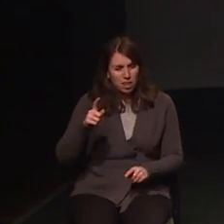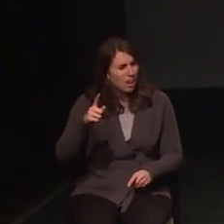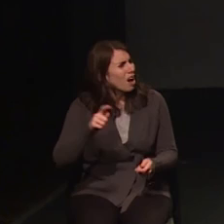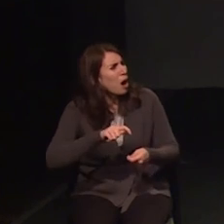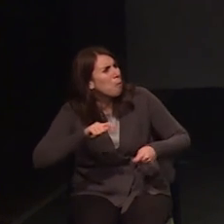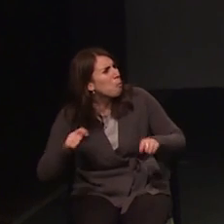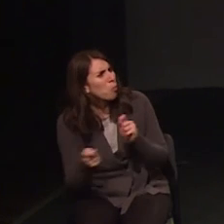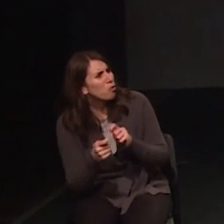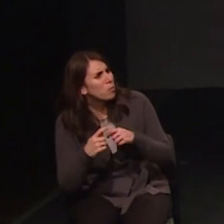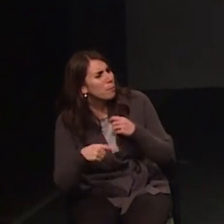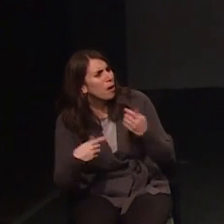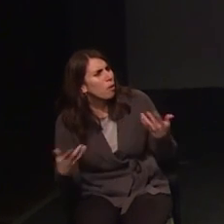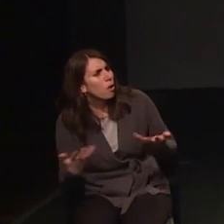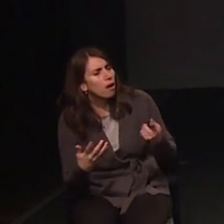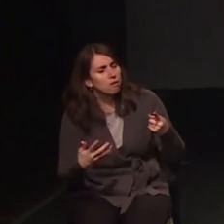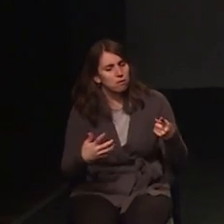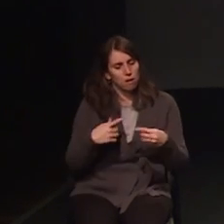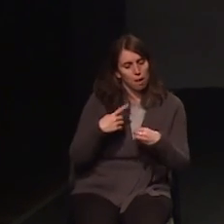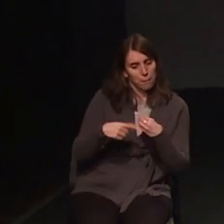around what? Equity. There is a